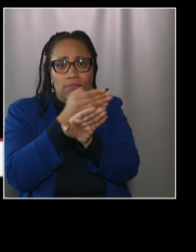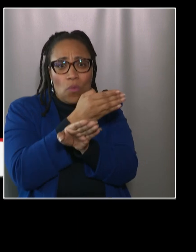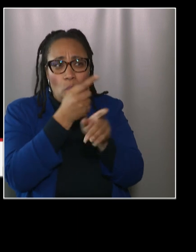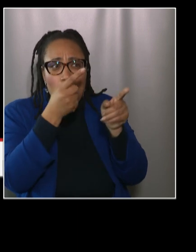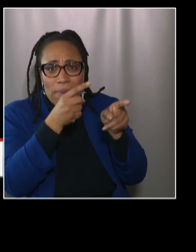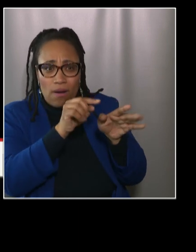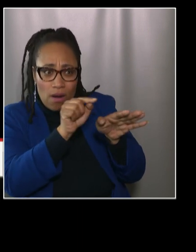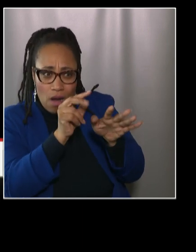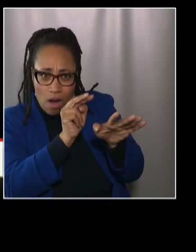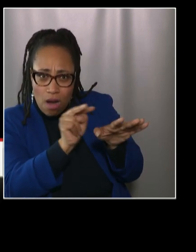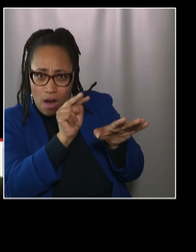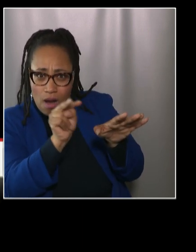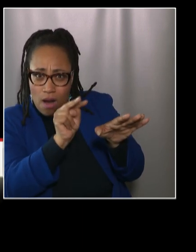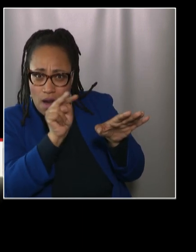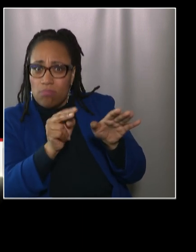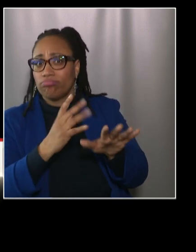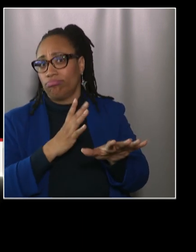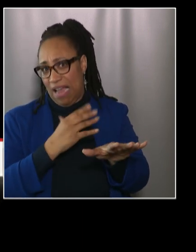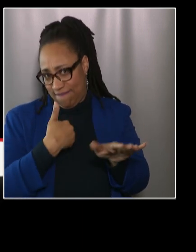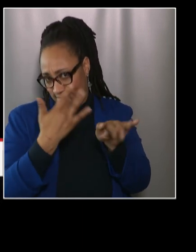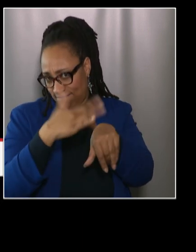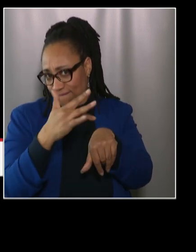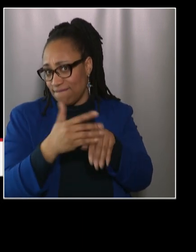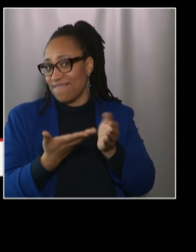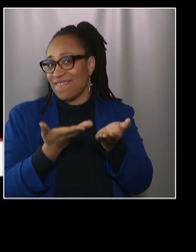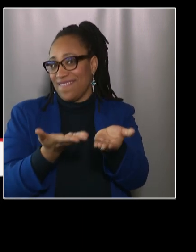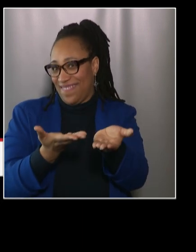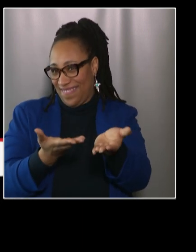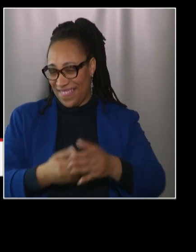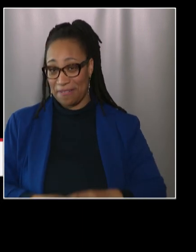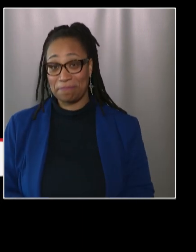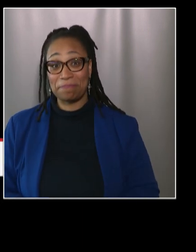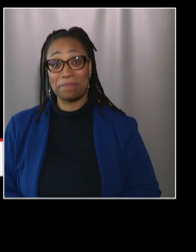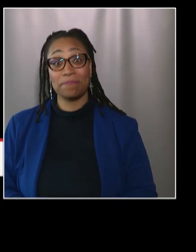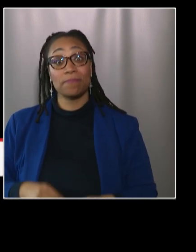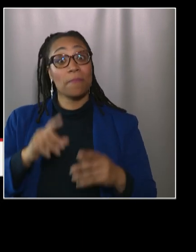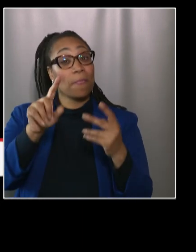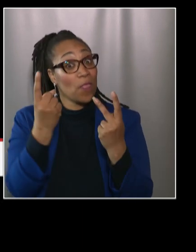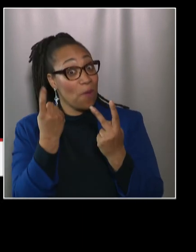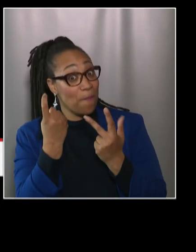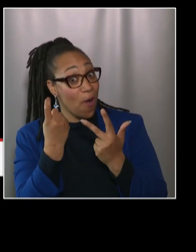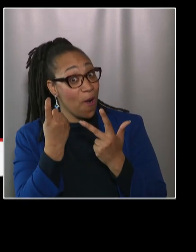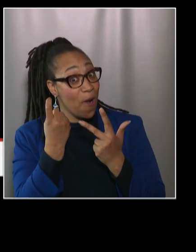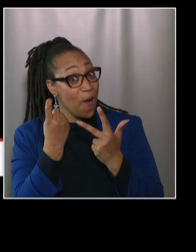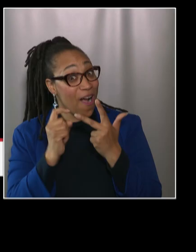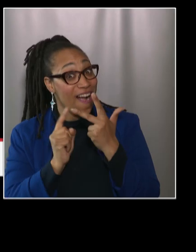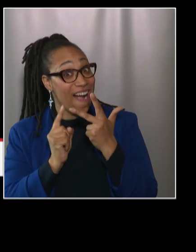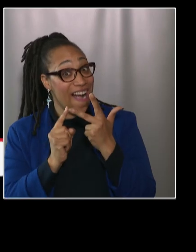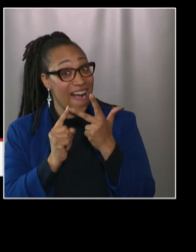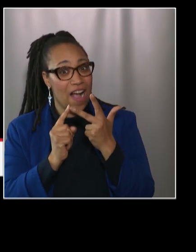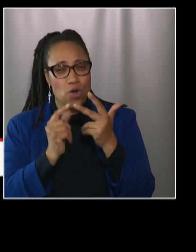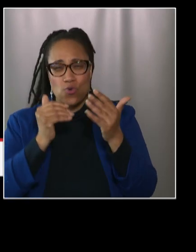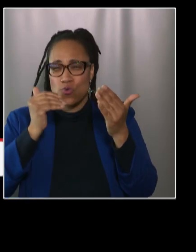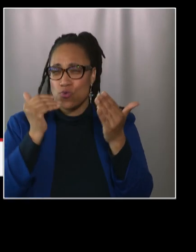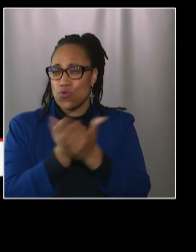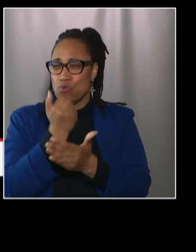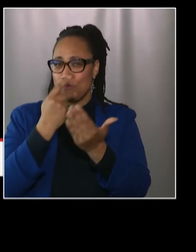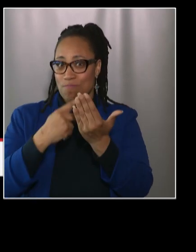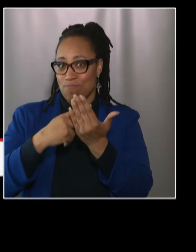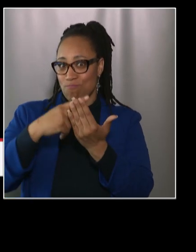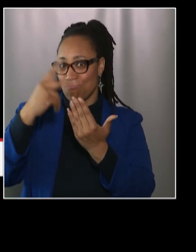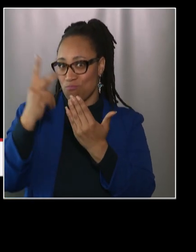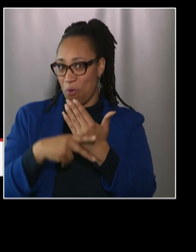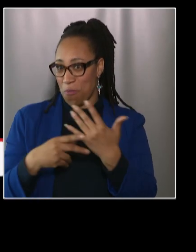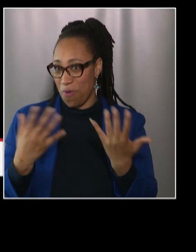are also relaunching Office to Anything. Office to Anything provides a 15-year